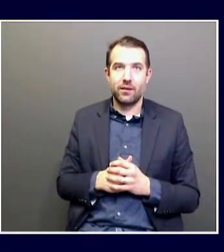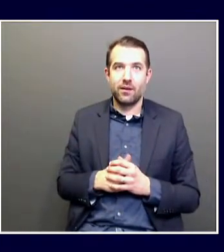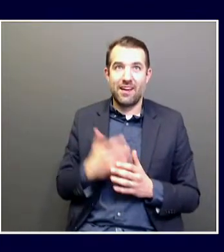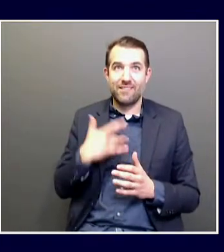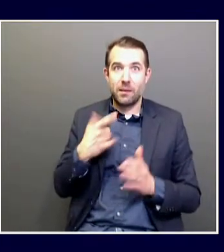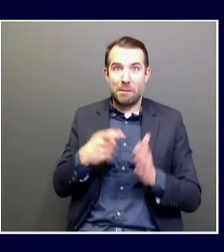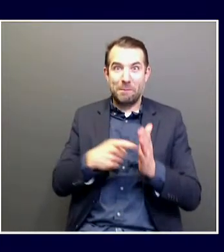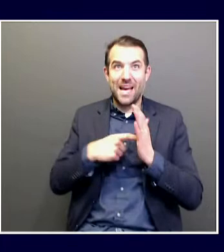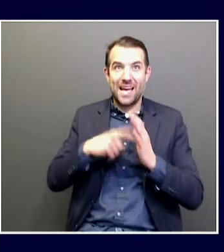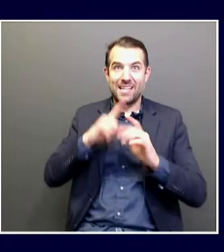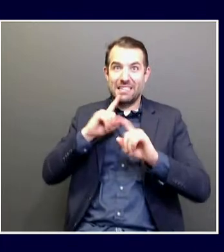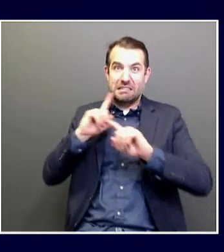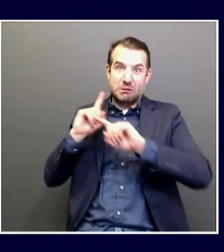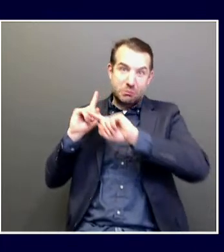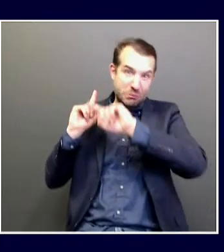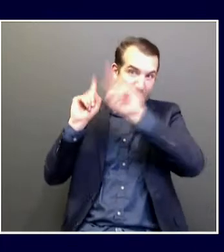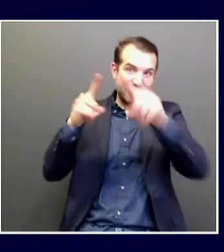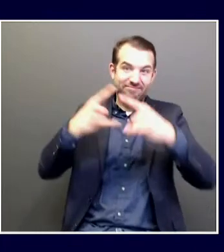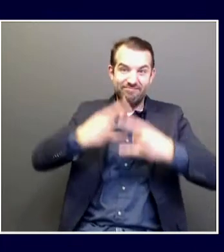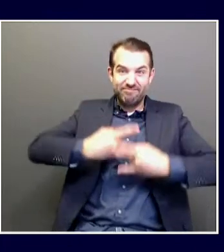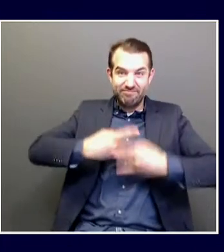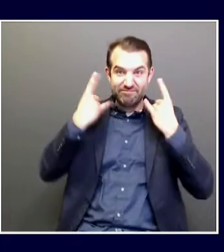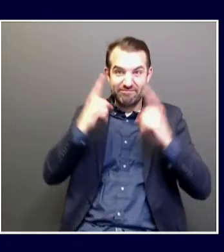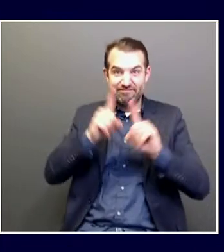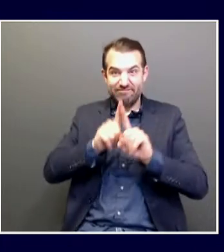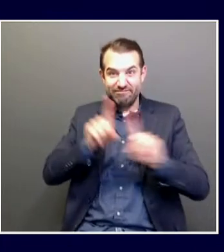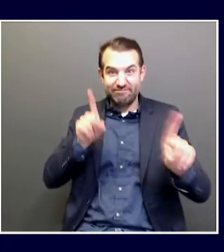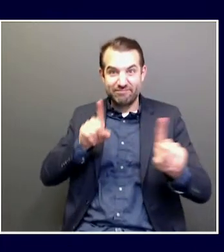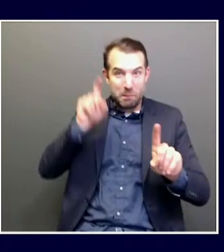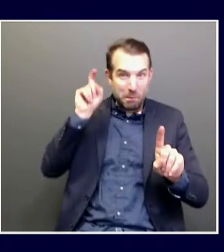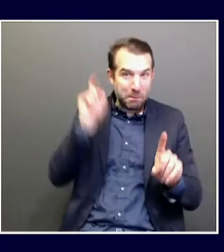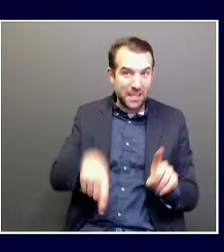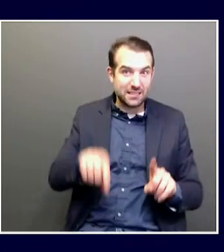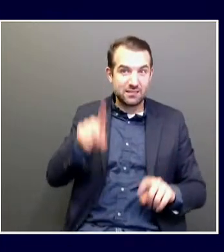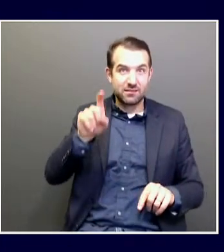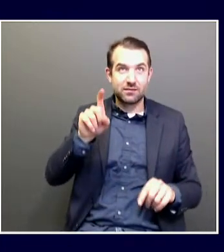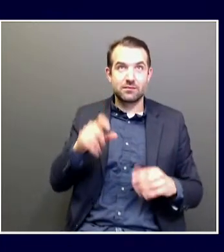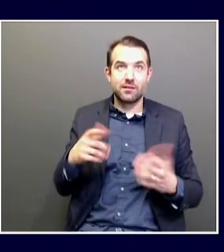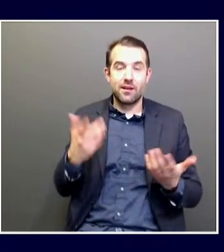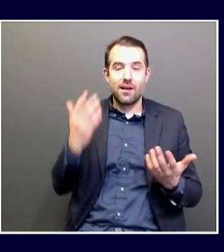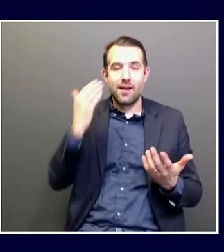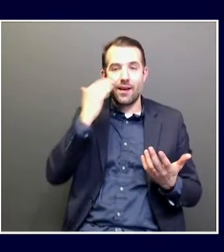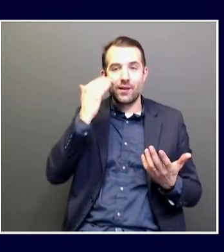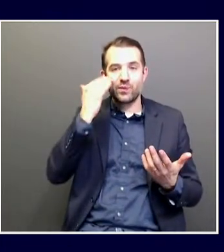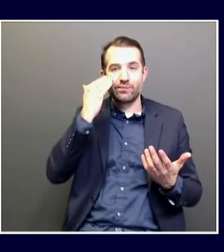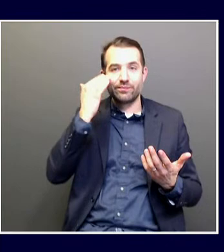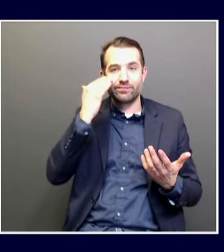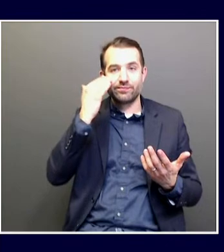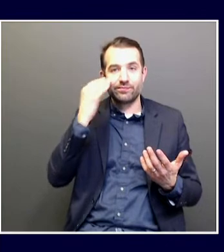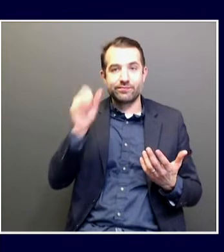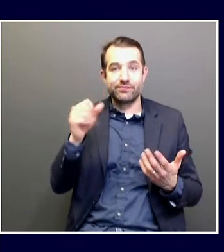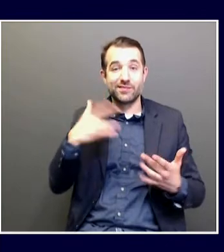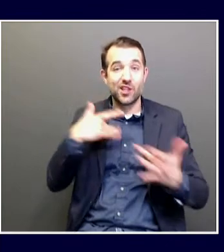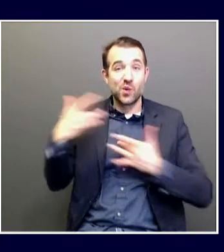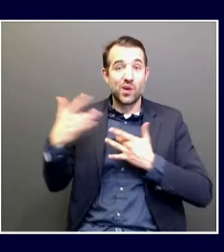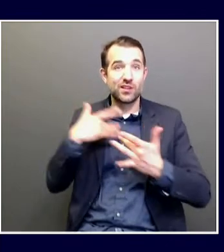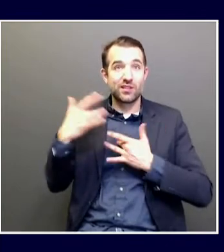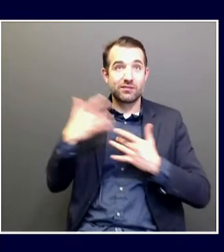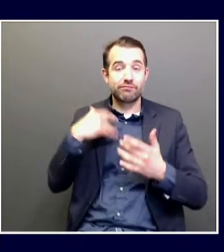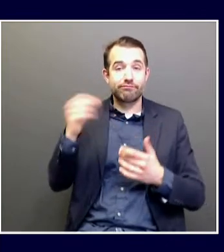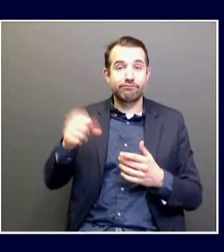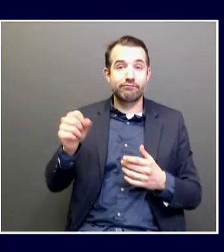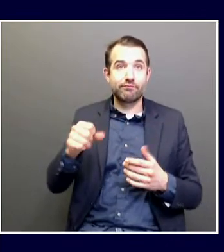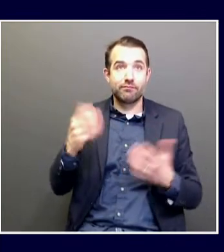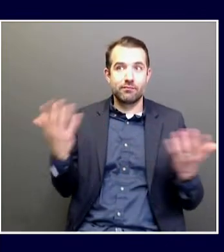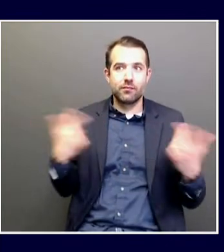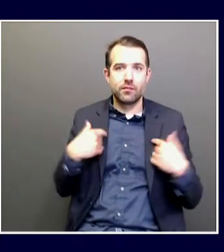Sure, Brian. We're certainly aware of that. Yes, it's concerning. But what can folks do?